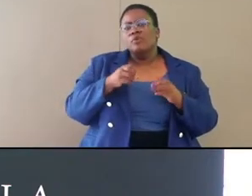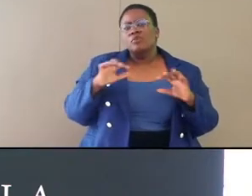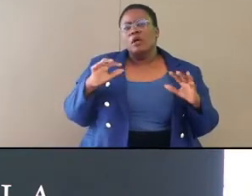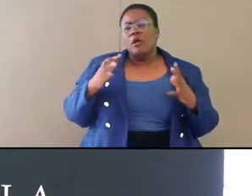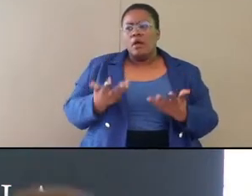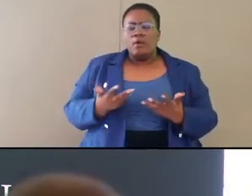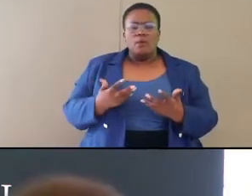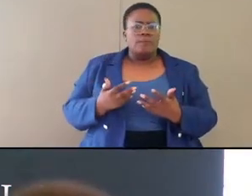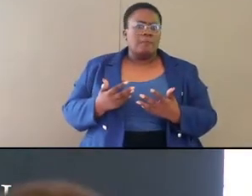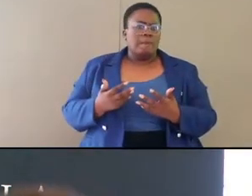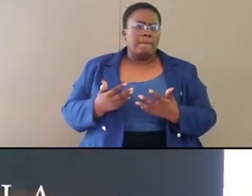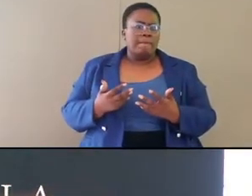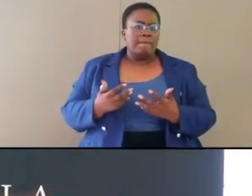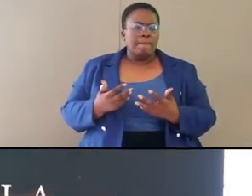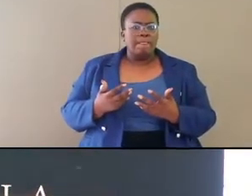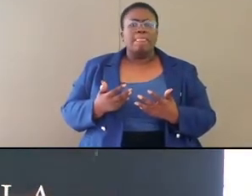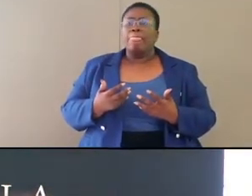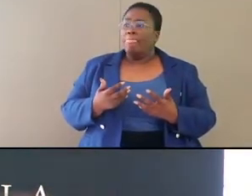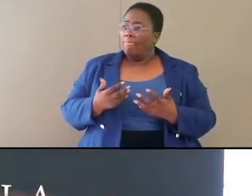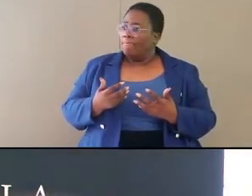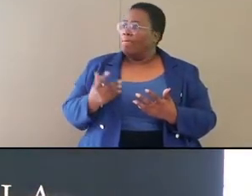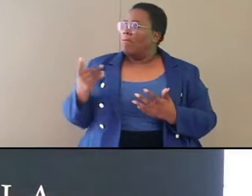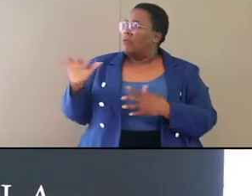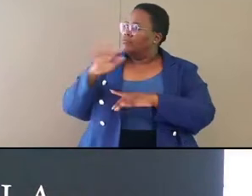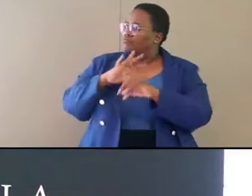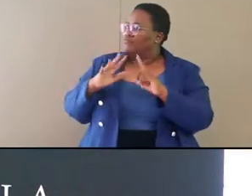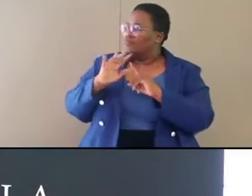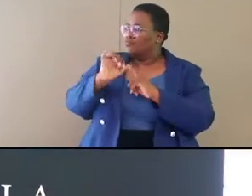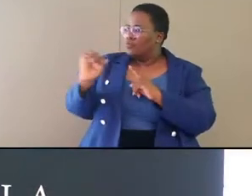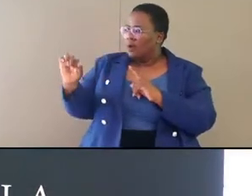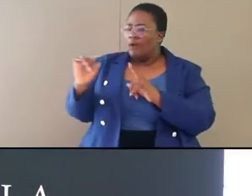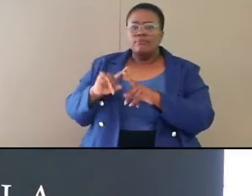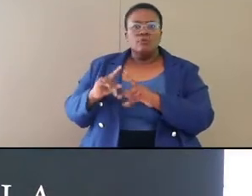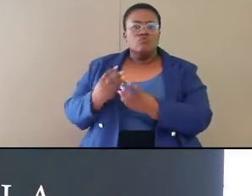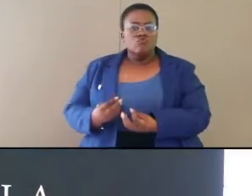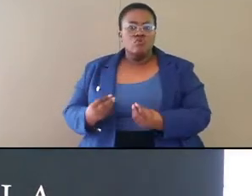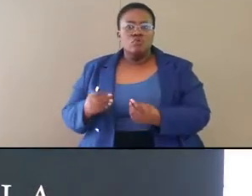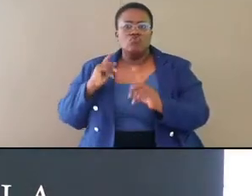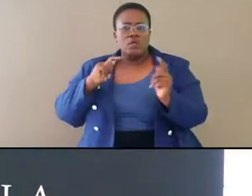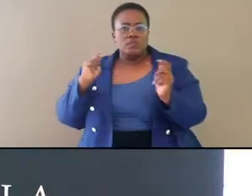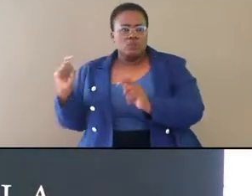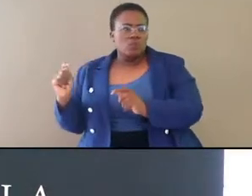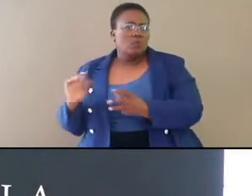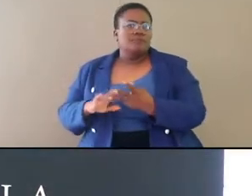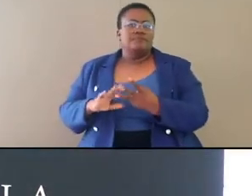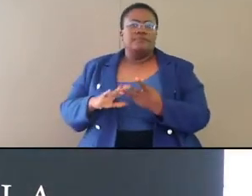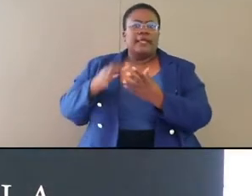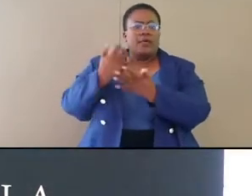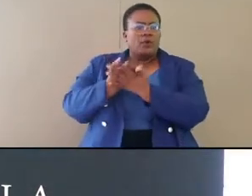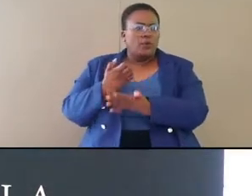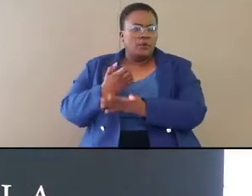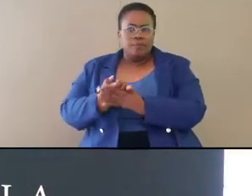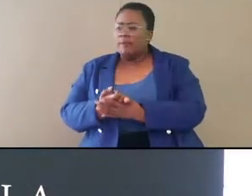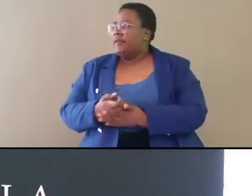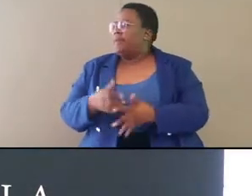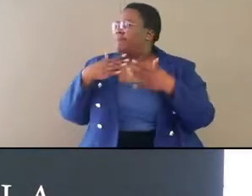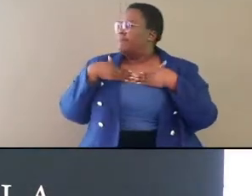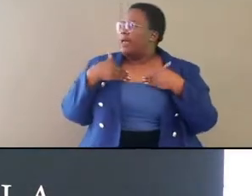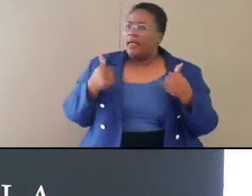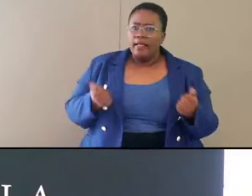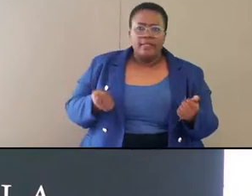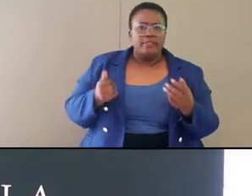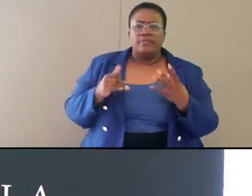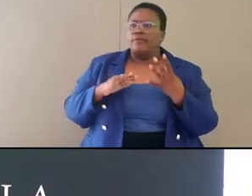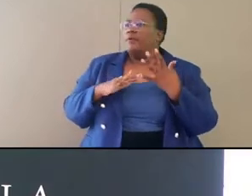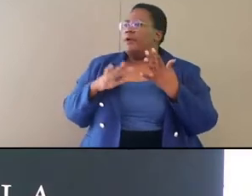the conditions under which they live. the transport, the economy, the health, the education.